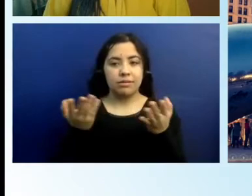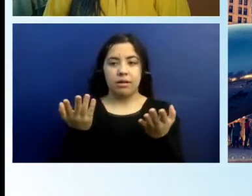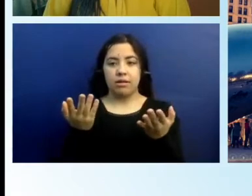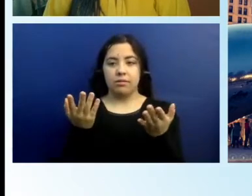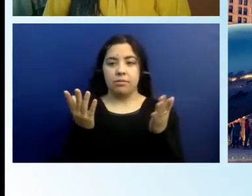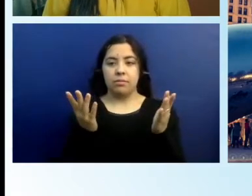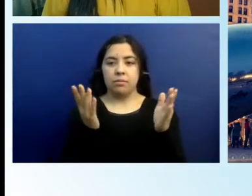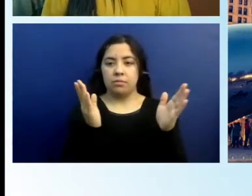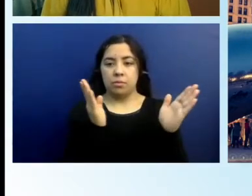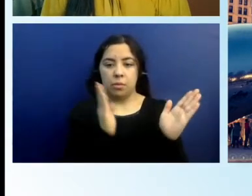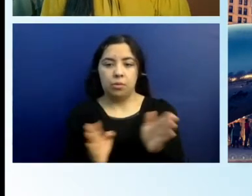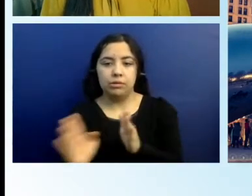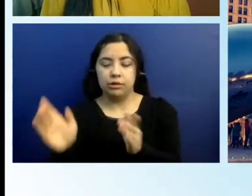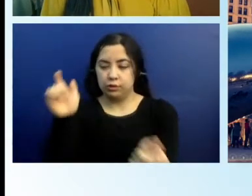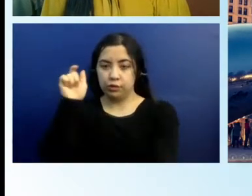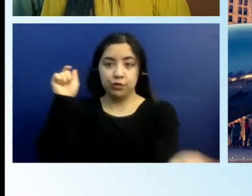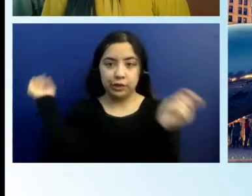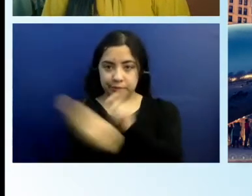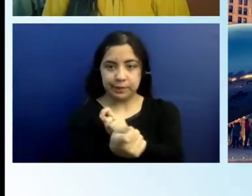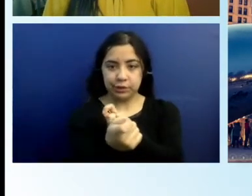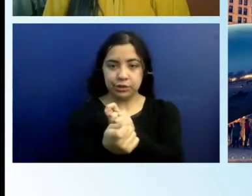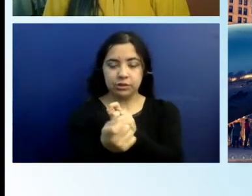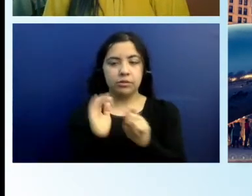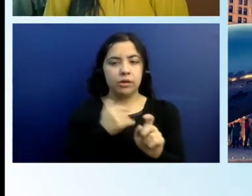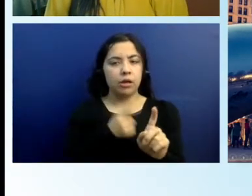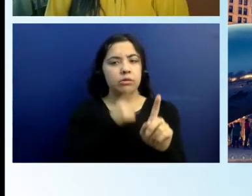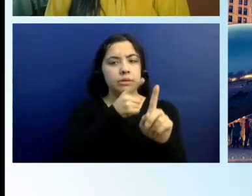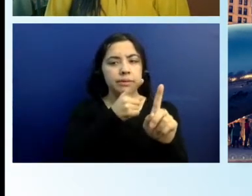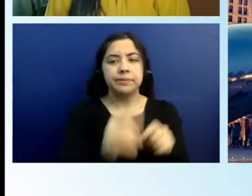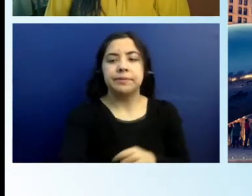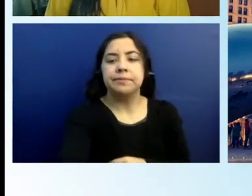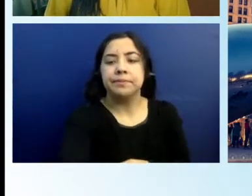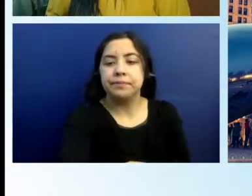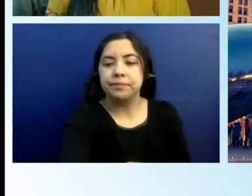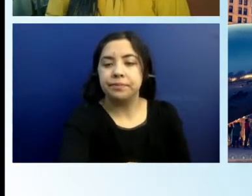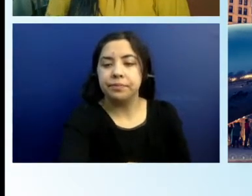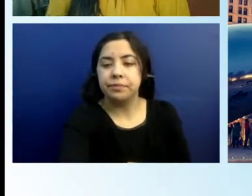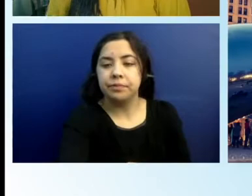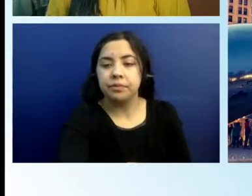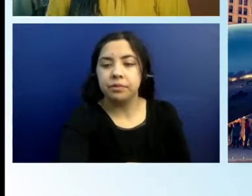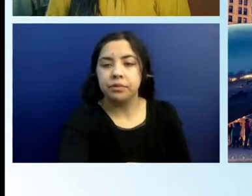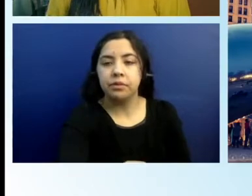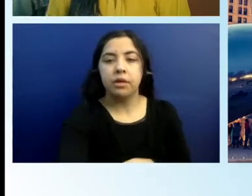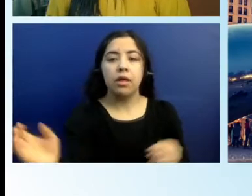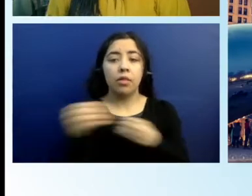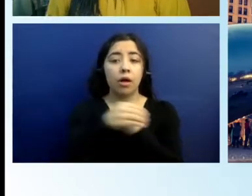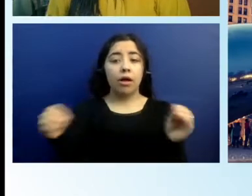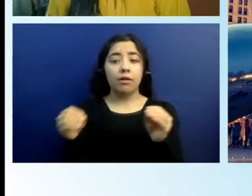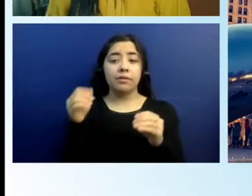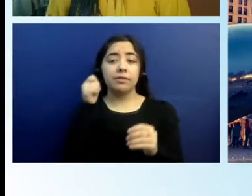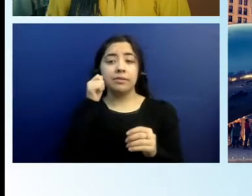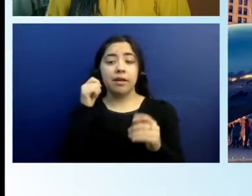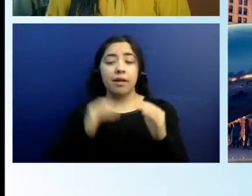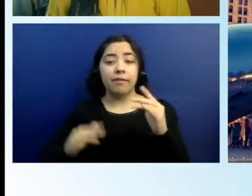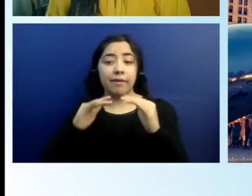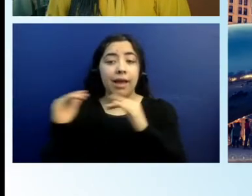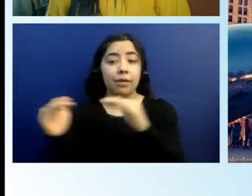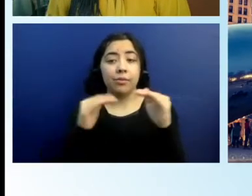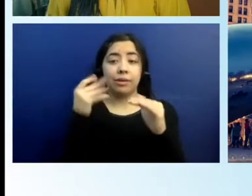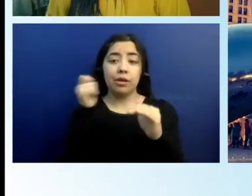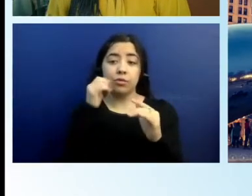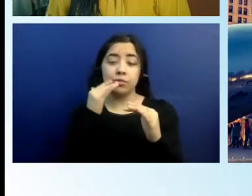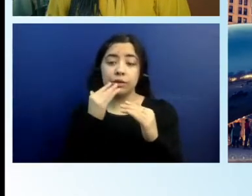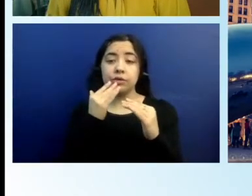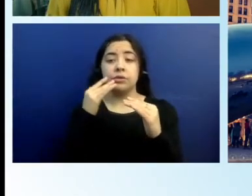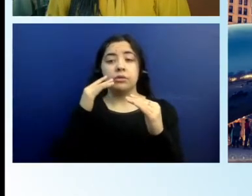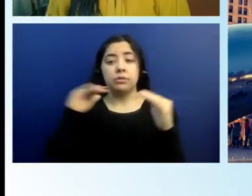transformation. So the mission statement is, "The Office of Equity and Racial Justice seeks to achieve equity in the city's service delivery,